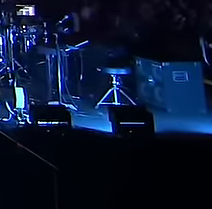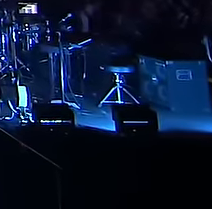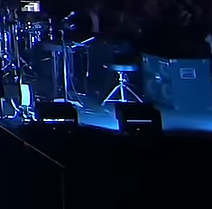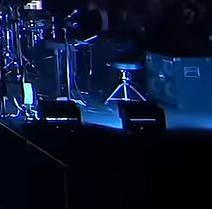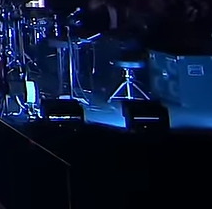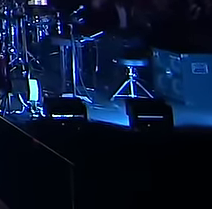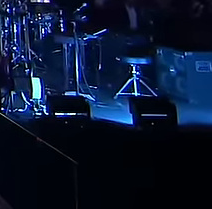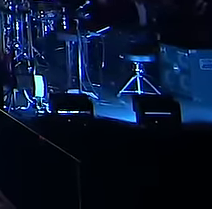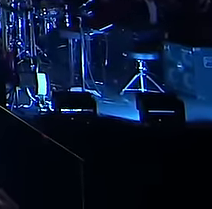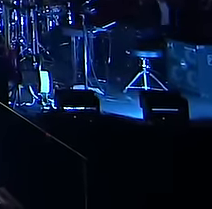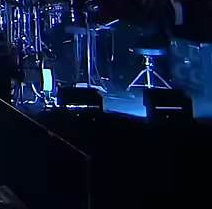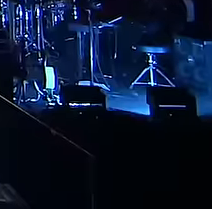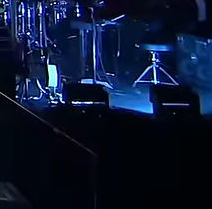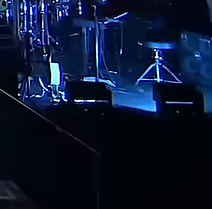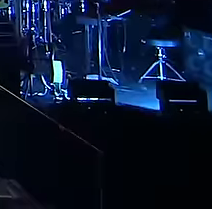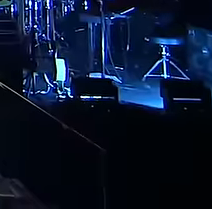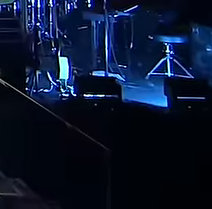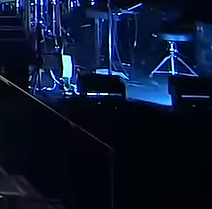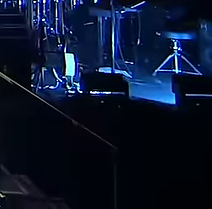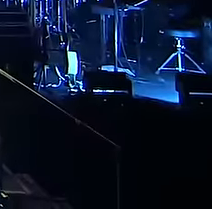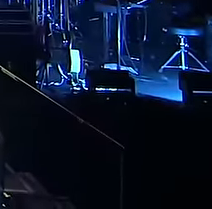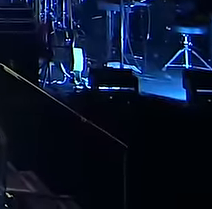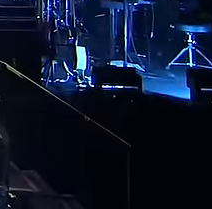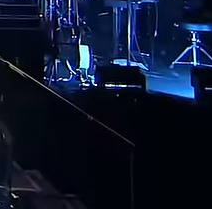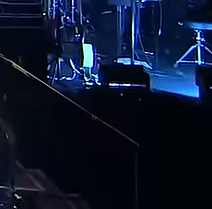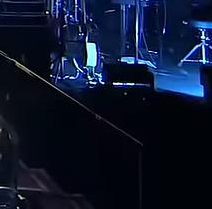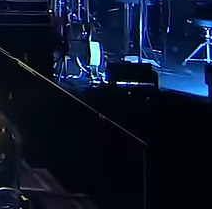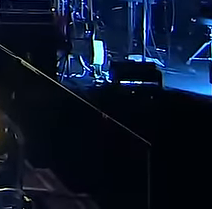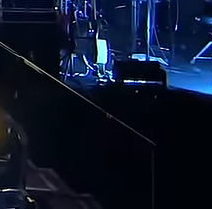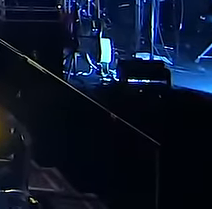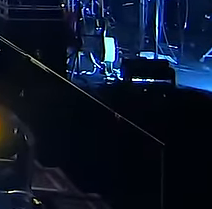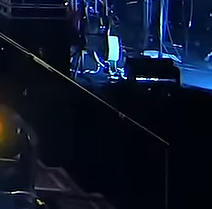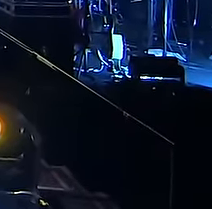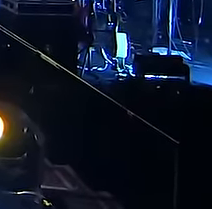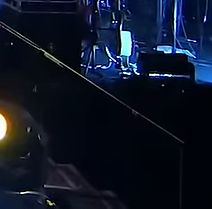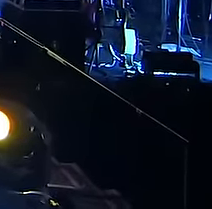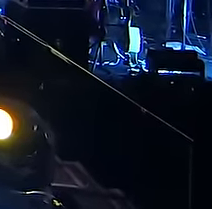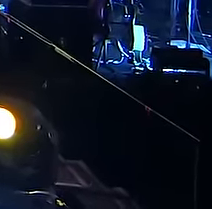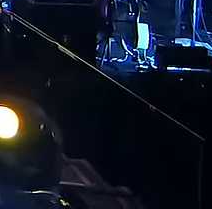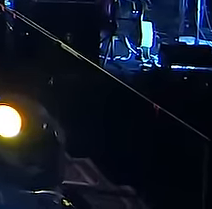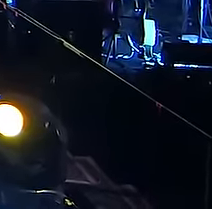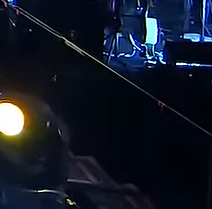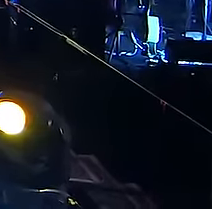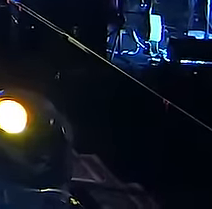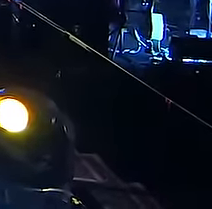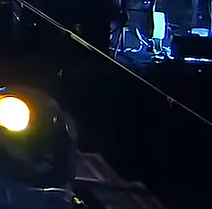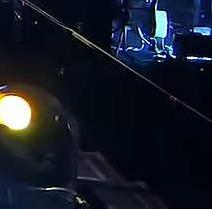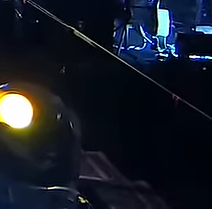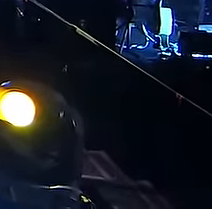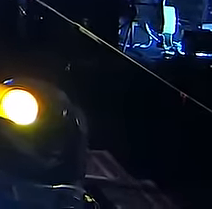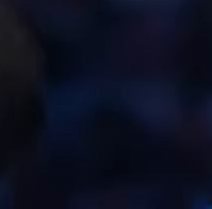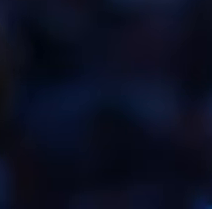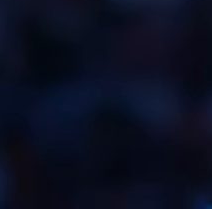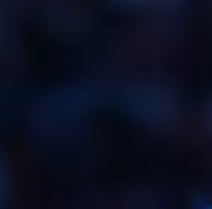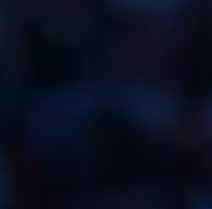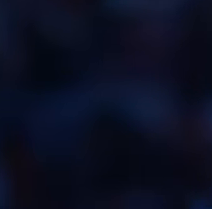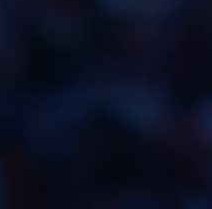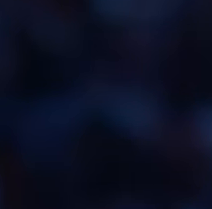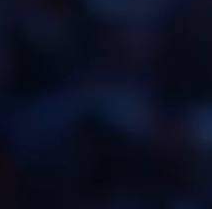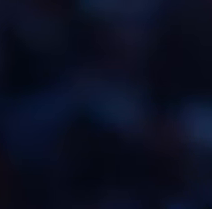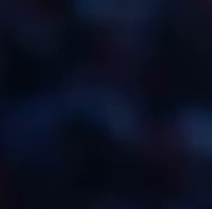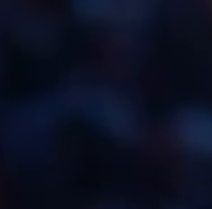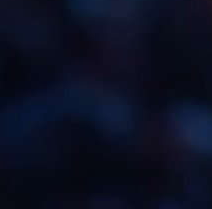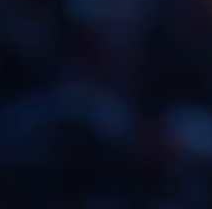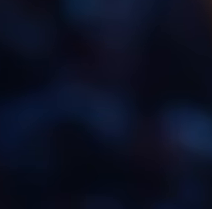an apostolic calling on our lives. And it is time now for the church to move forward. Hoy es el tiempo para